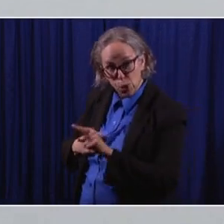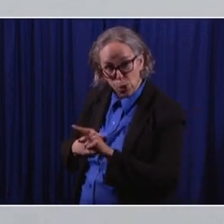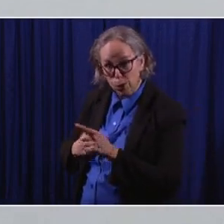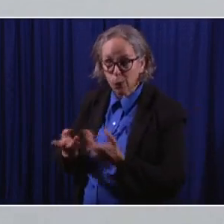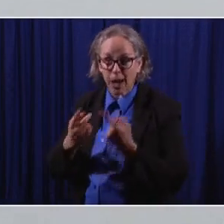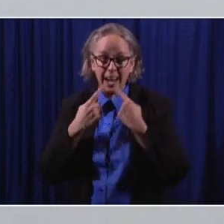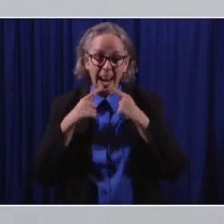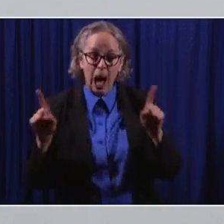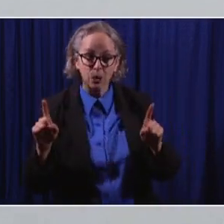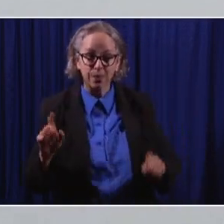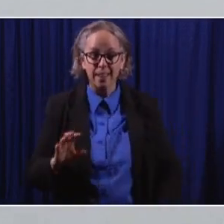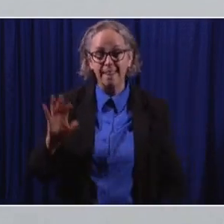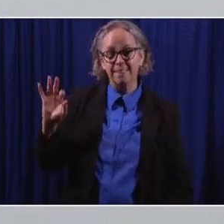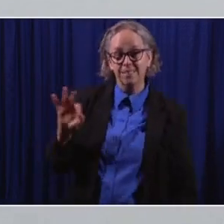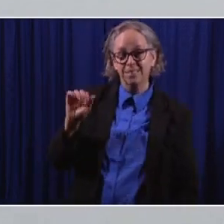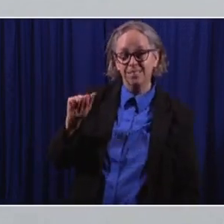And